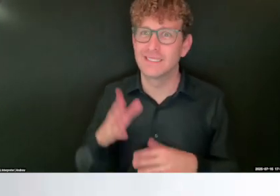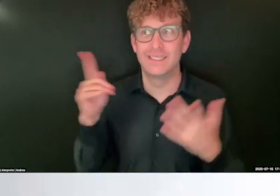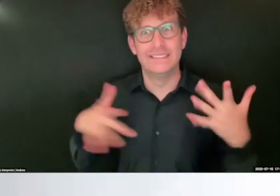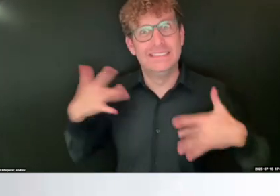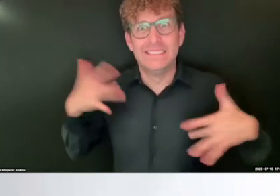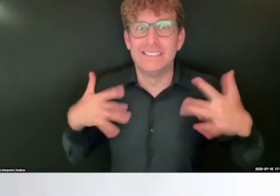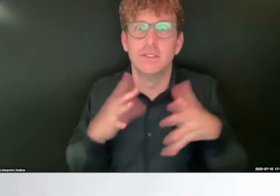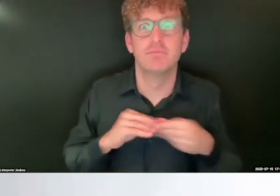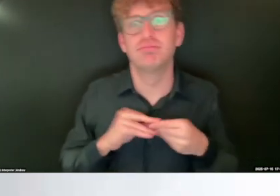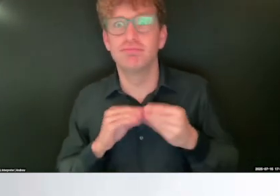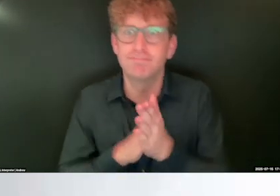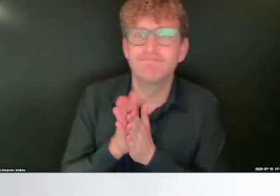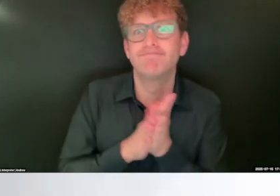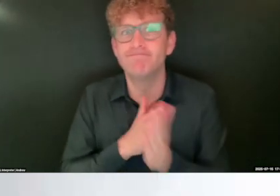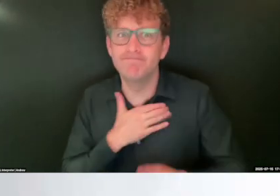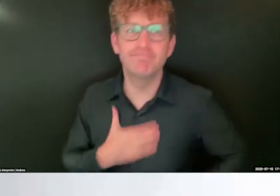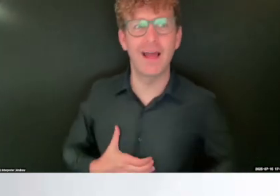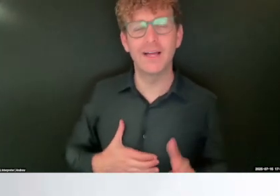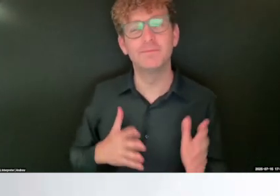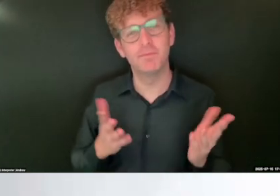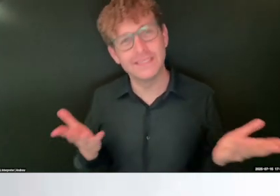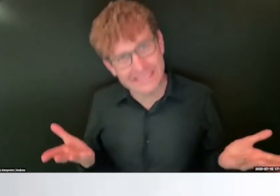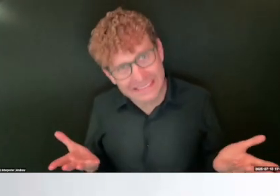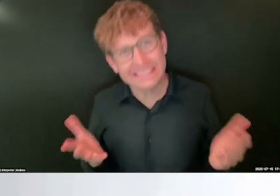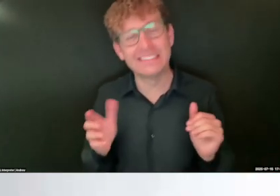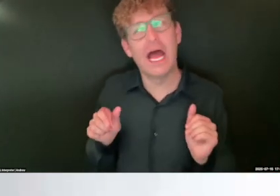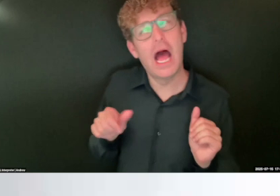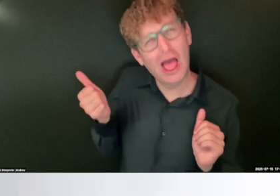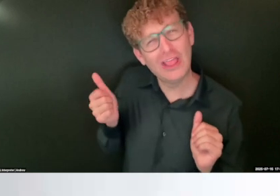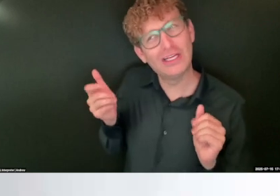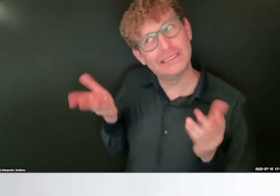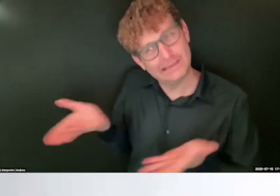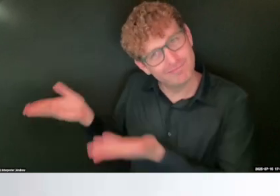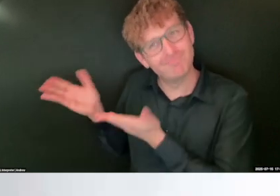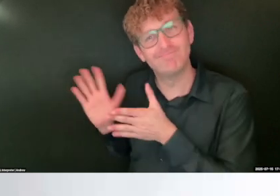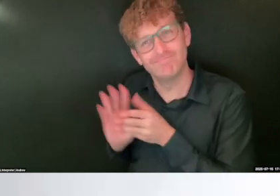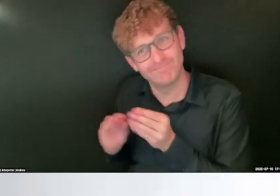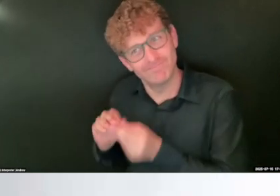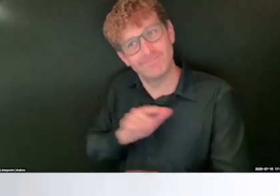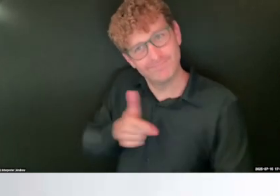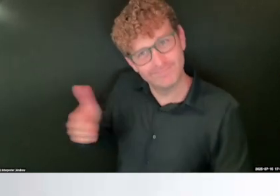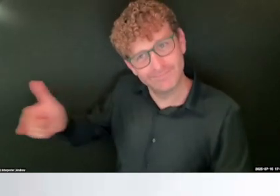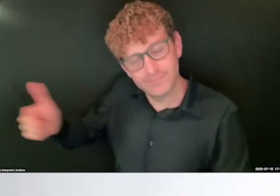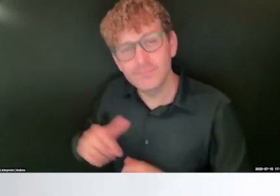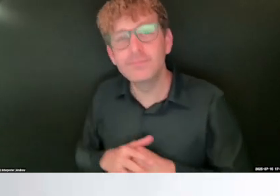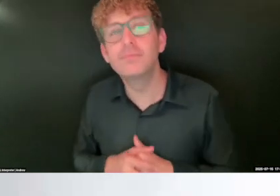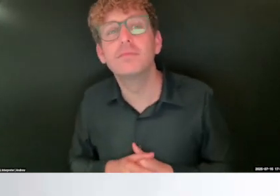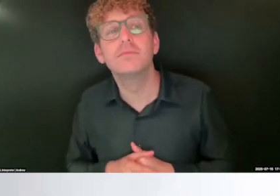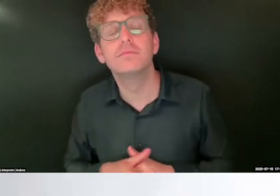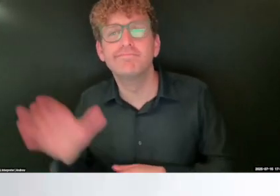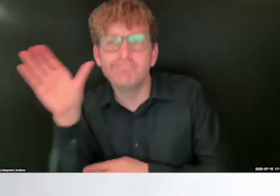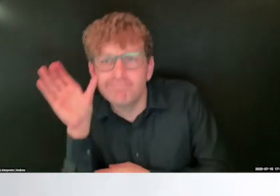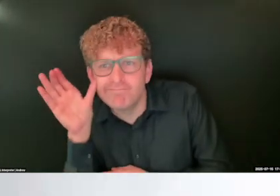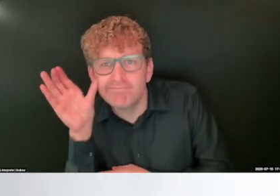but let's give others some space too. Listen to understand. Listen without